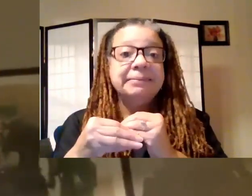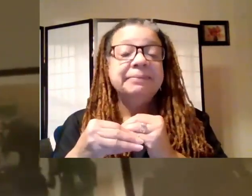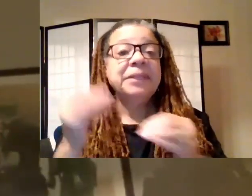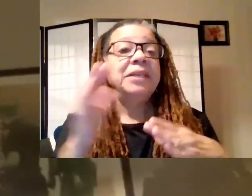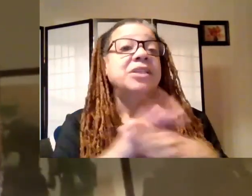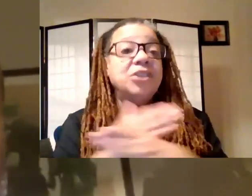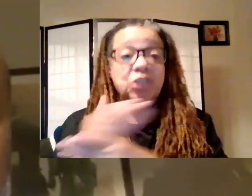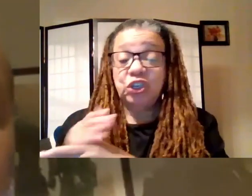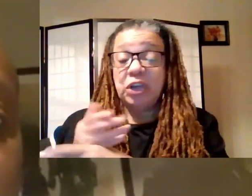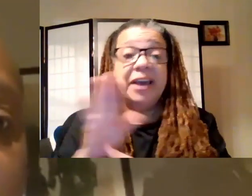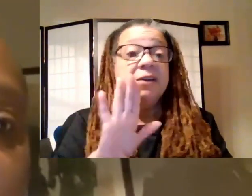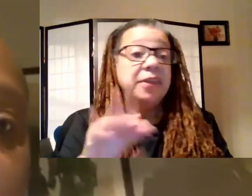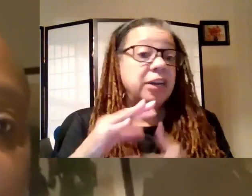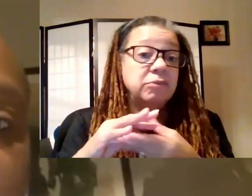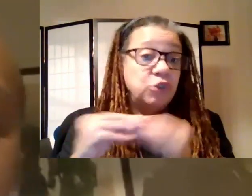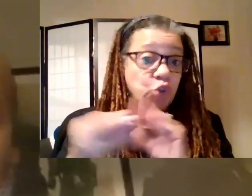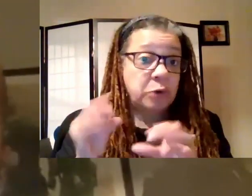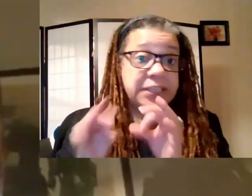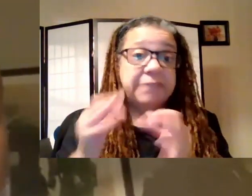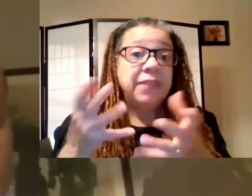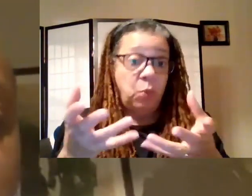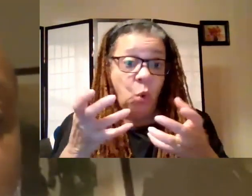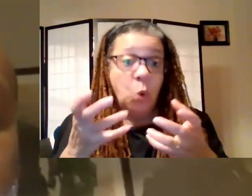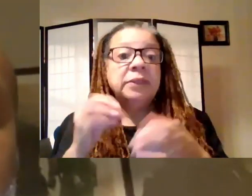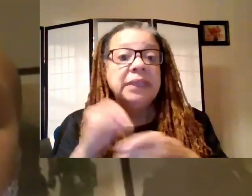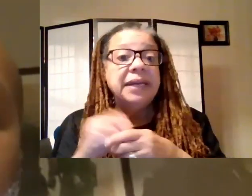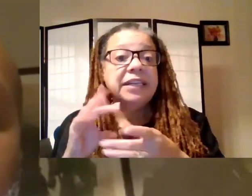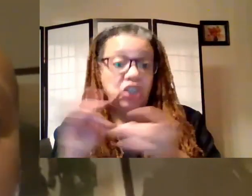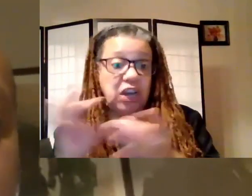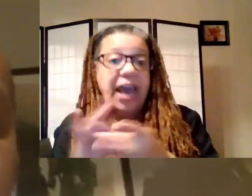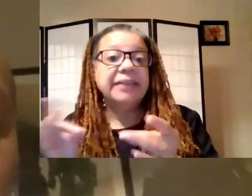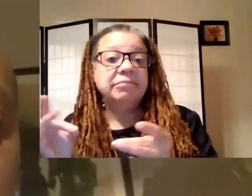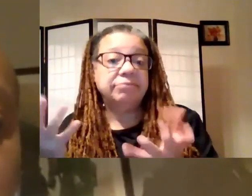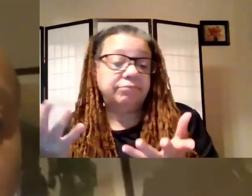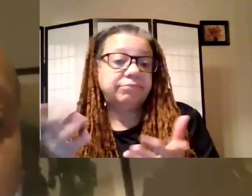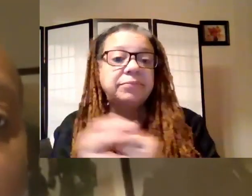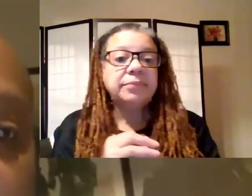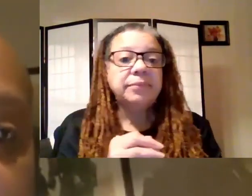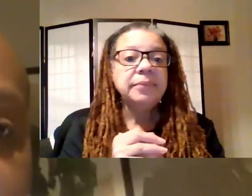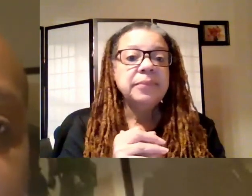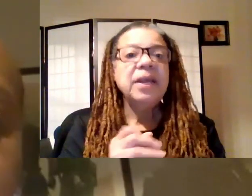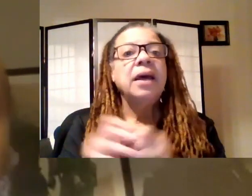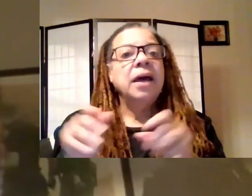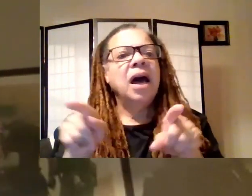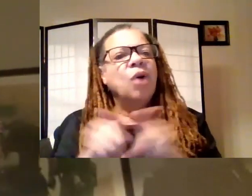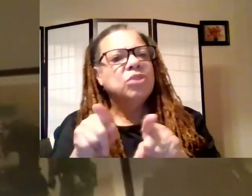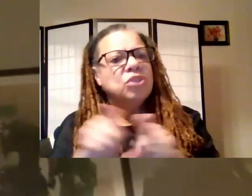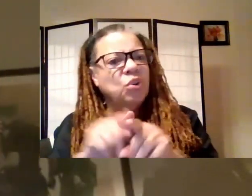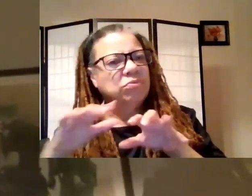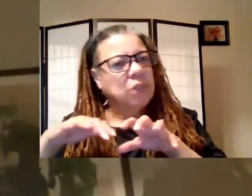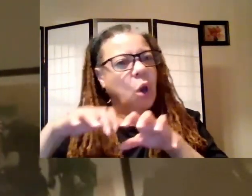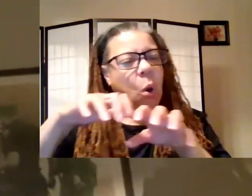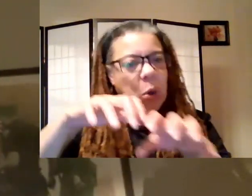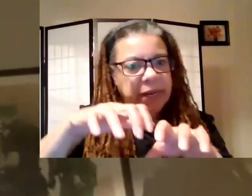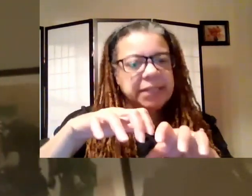share their insight as well if they would like in the chat conversation. I want to ask a question from the audience to kind of go along